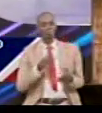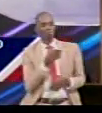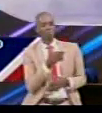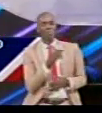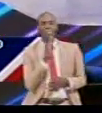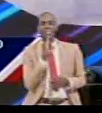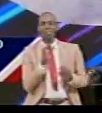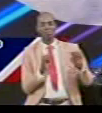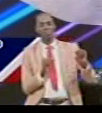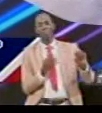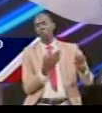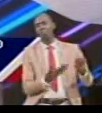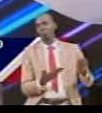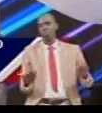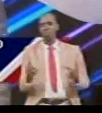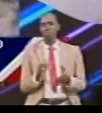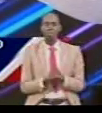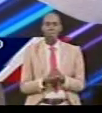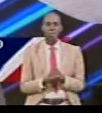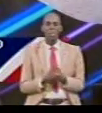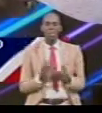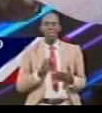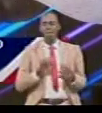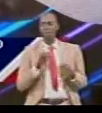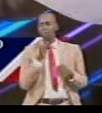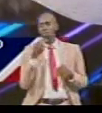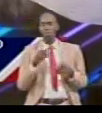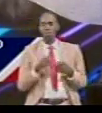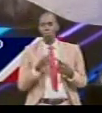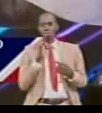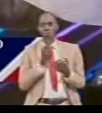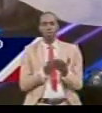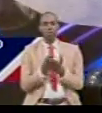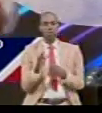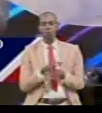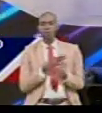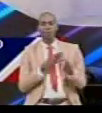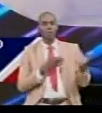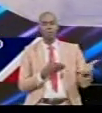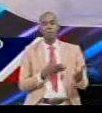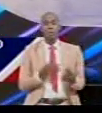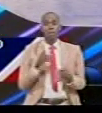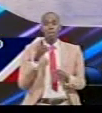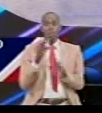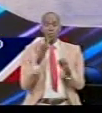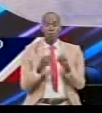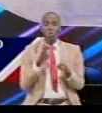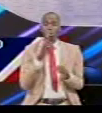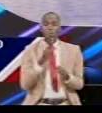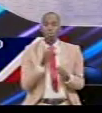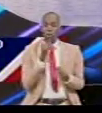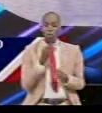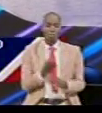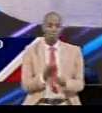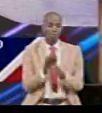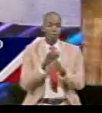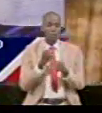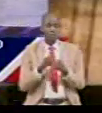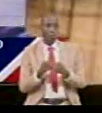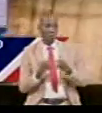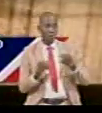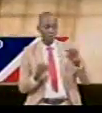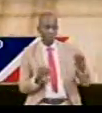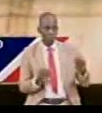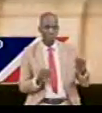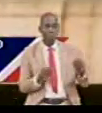thing. They can be unfaithful there. He that is unfaithful, unjust in the least, is